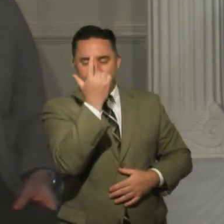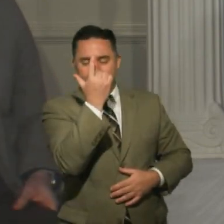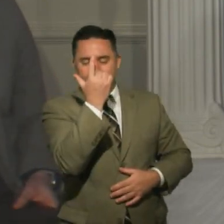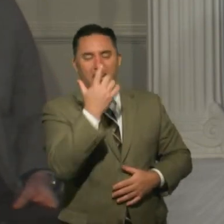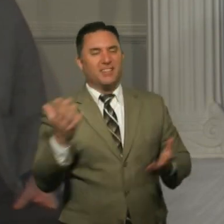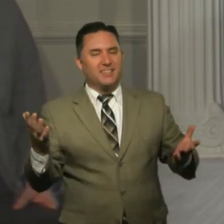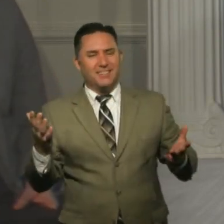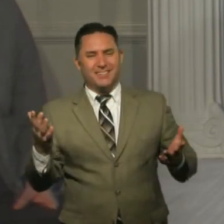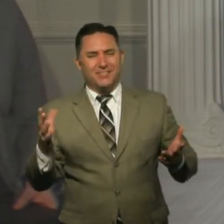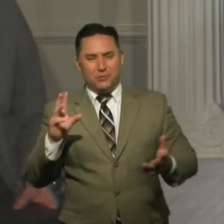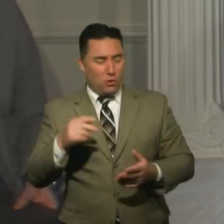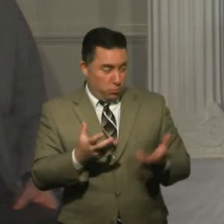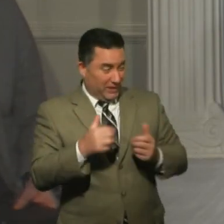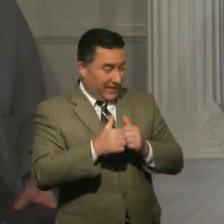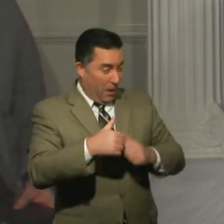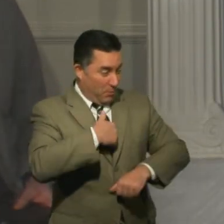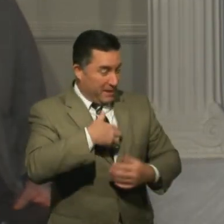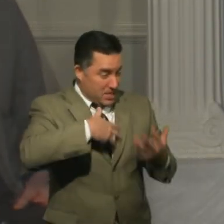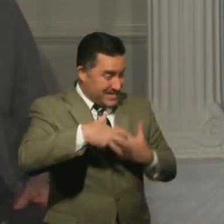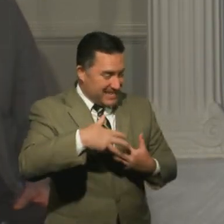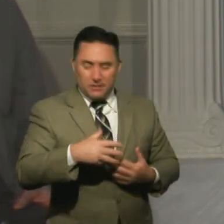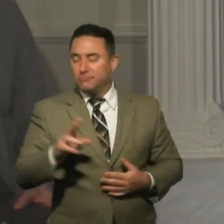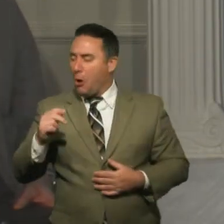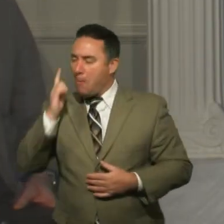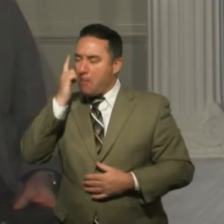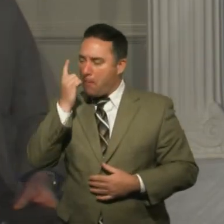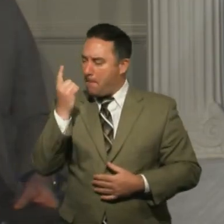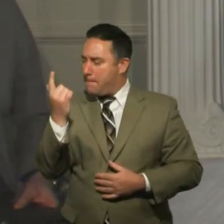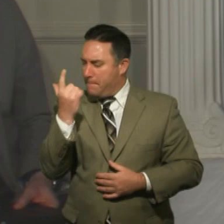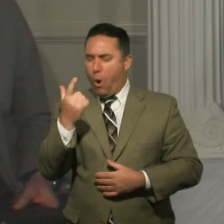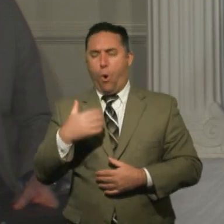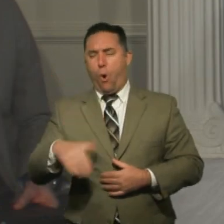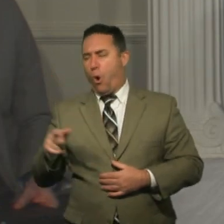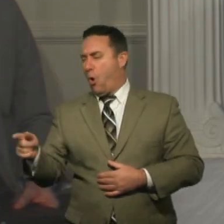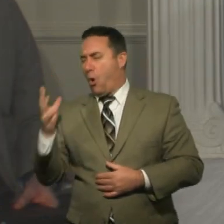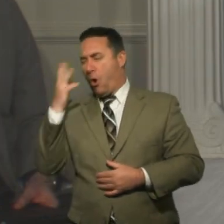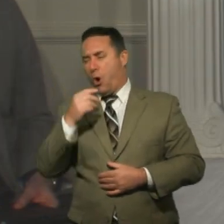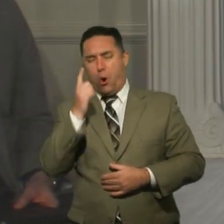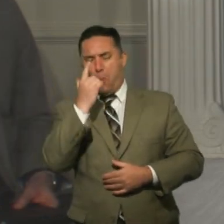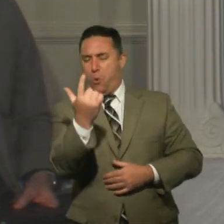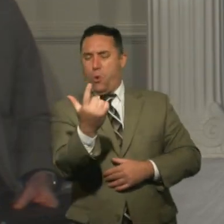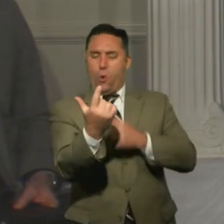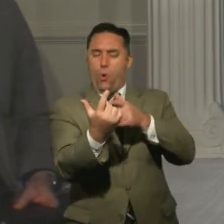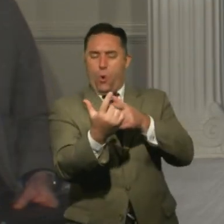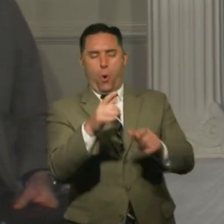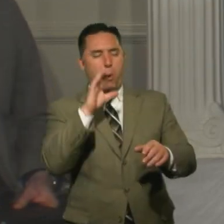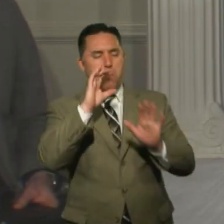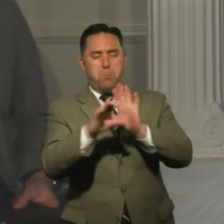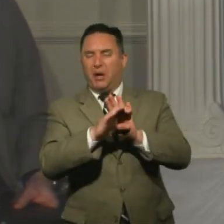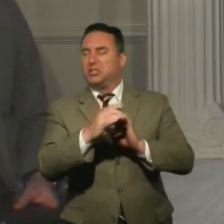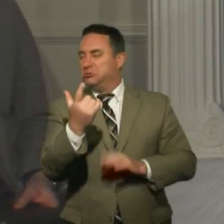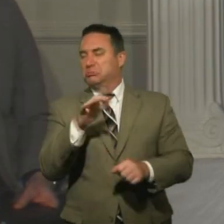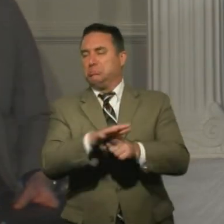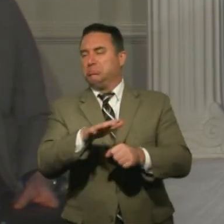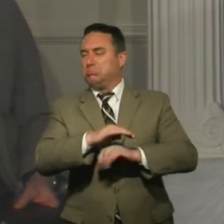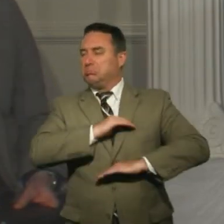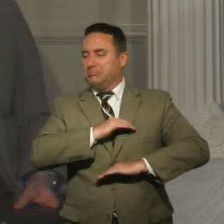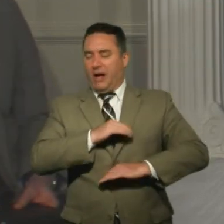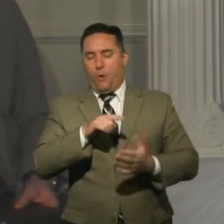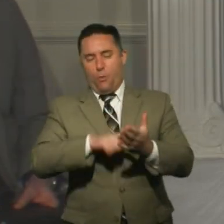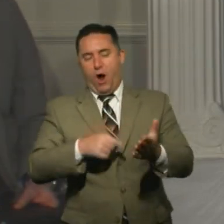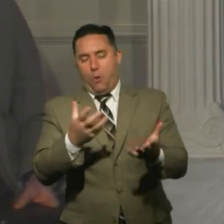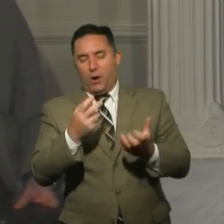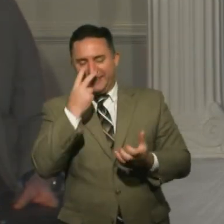going to do it. Don't you want to spend time with me? No, I've got this picture. You look really good in this picture. So this picture right here is all I need. This is what I want to